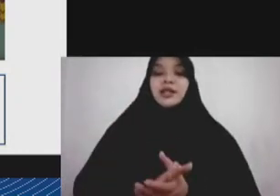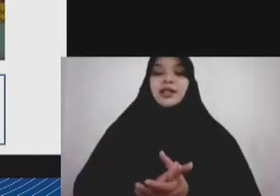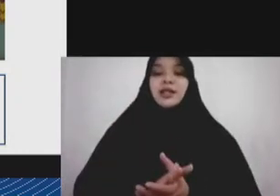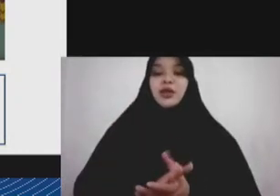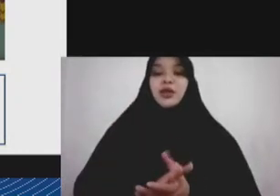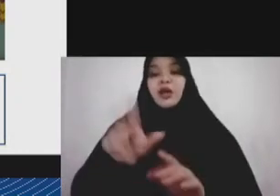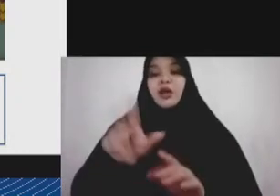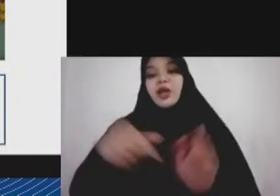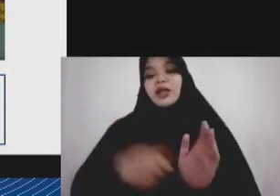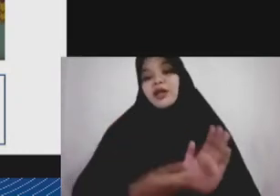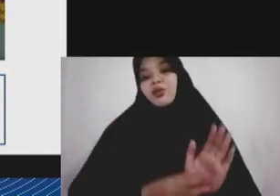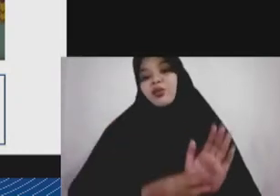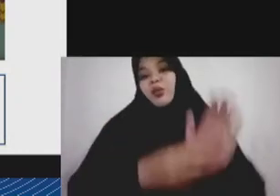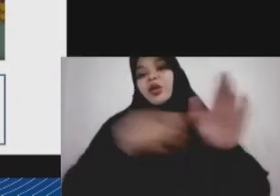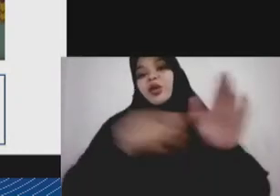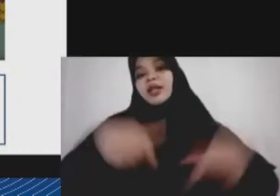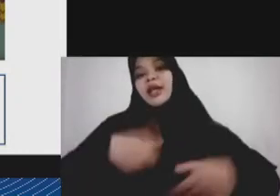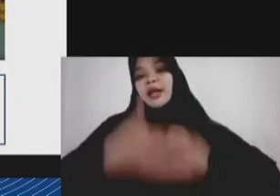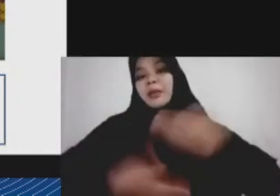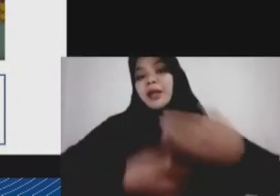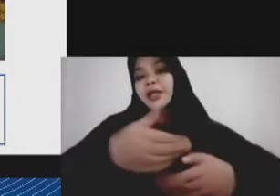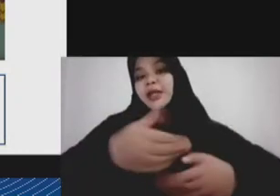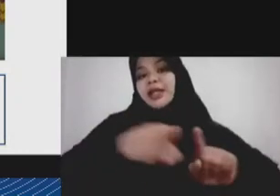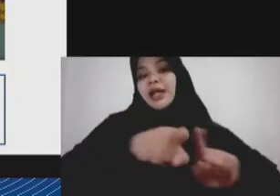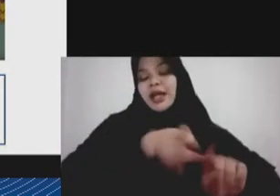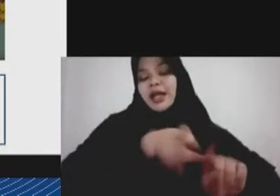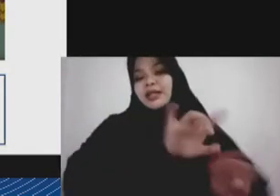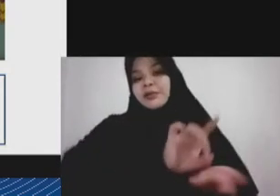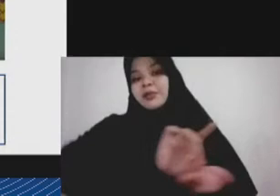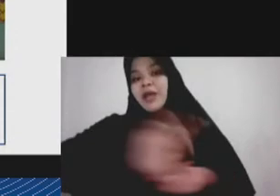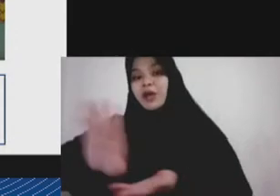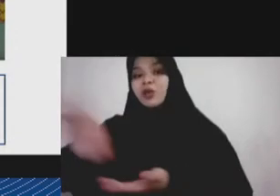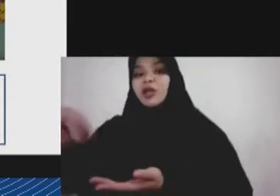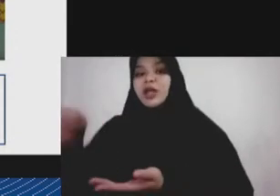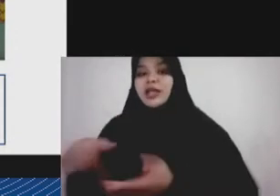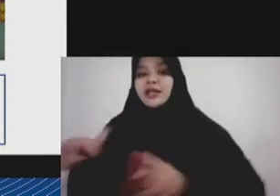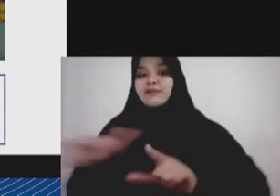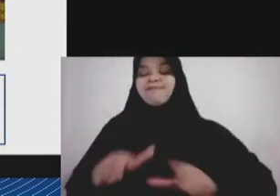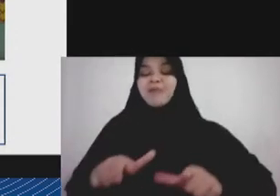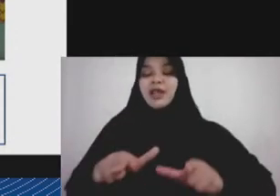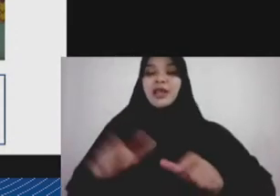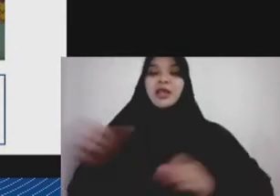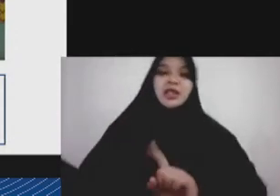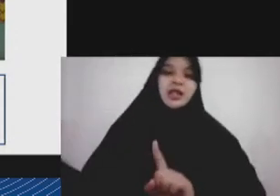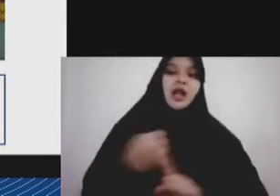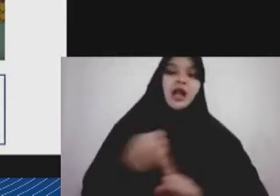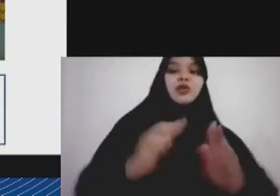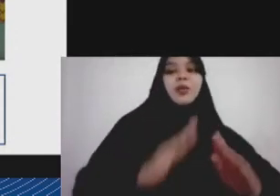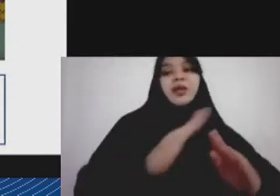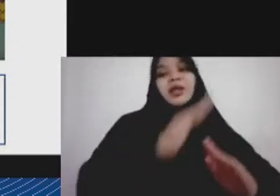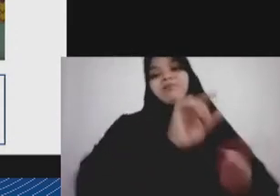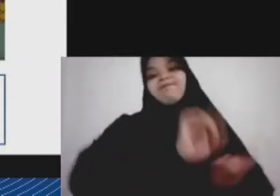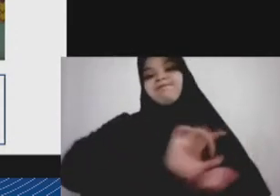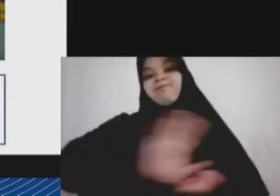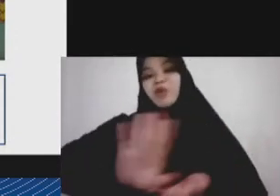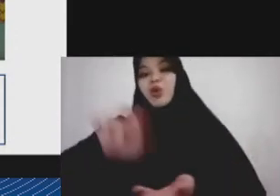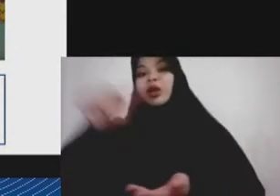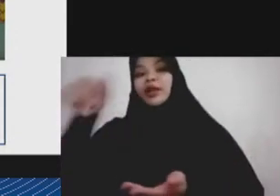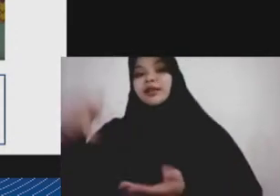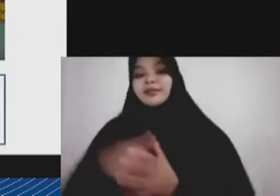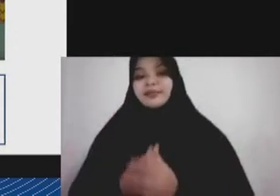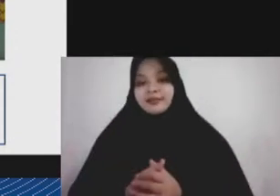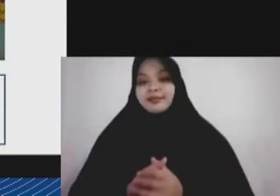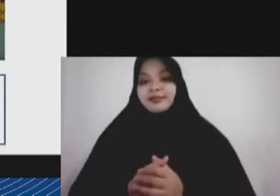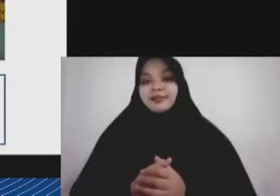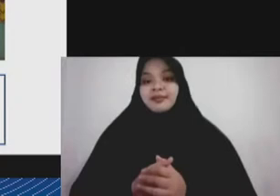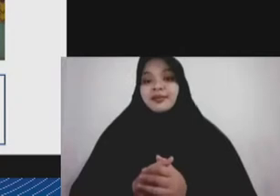is one of the implementation of the Elimination of Domestic Violence EDV law. Through the free DV